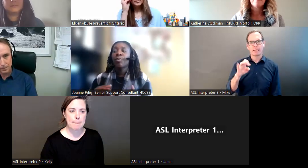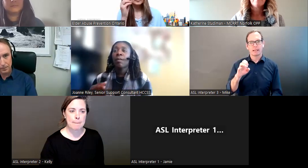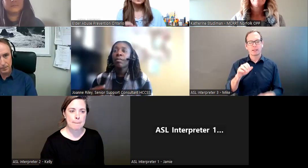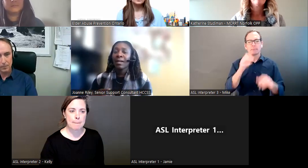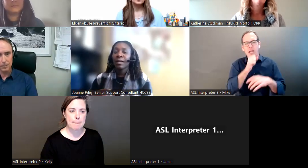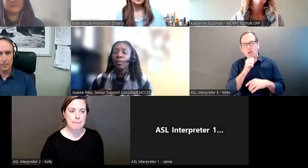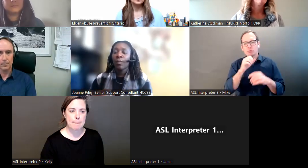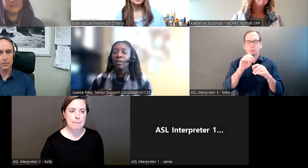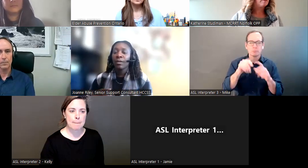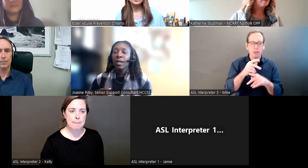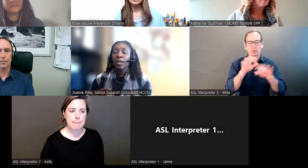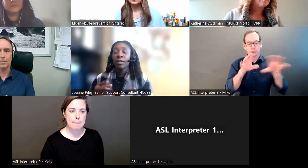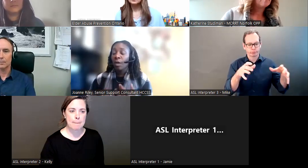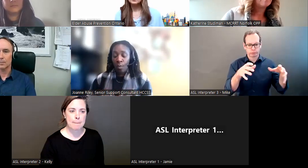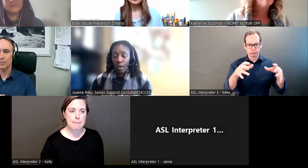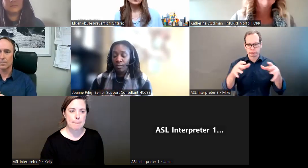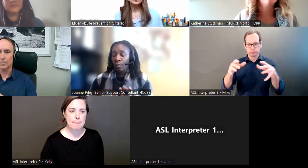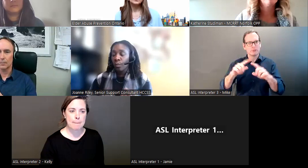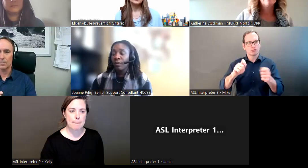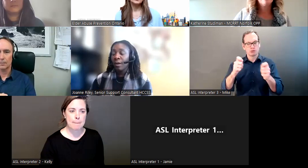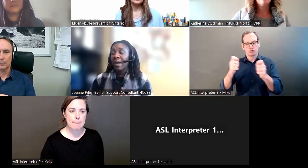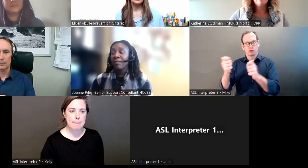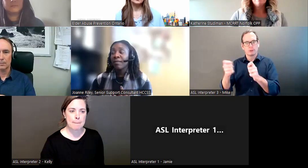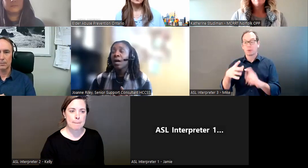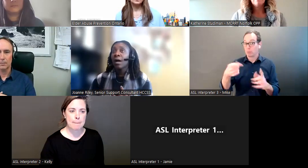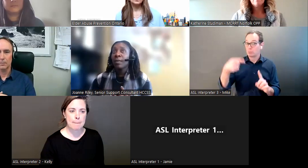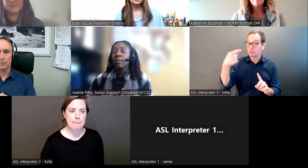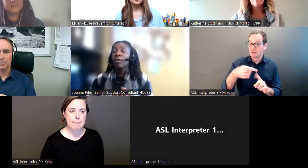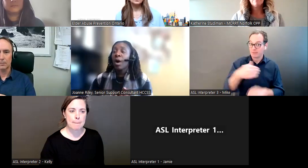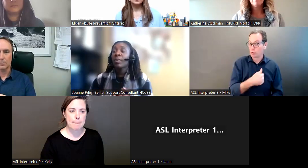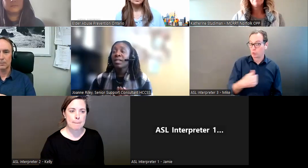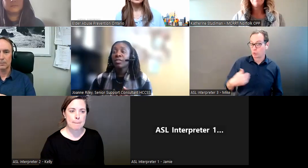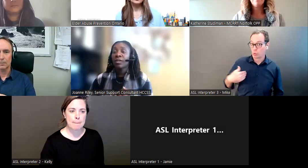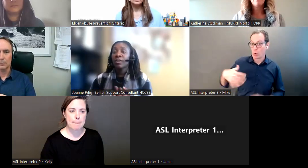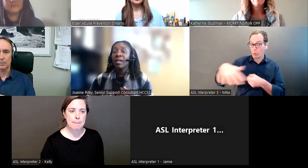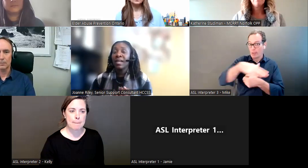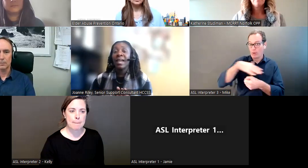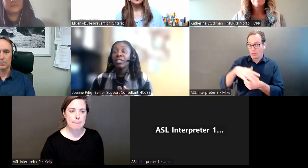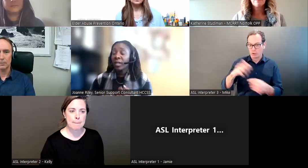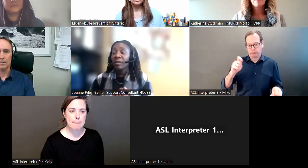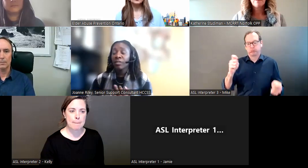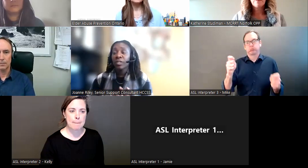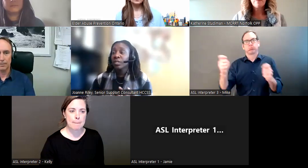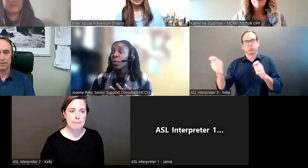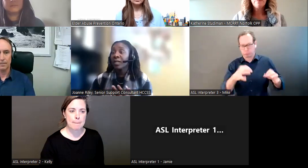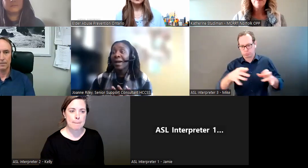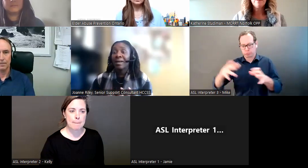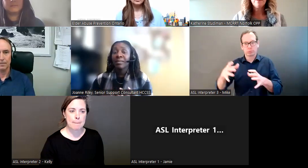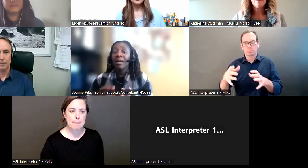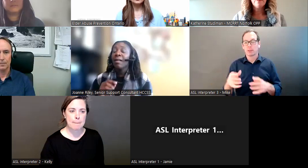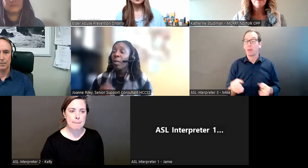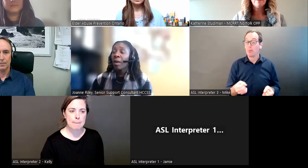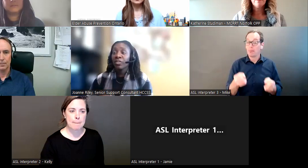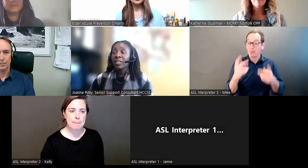it's problematic when, number one, we have immigrant populations that are aging just as quickly